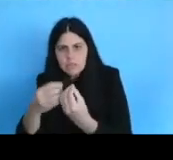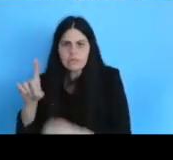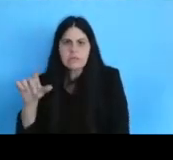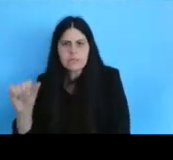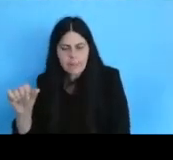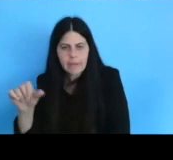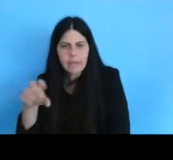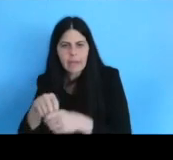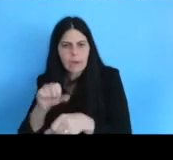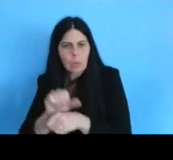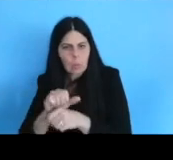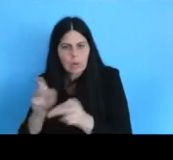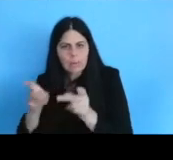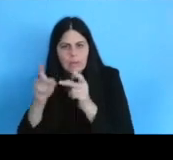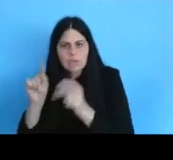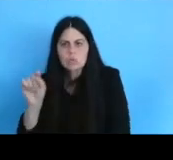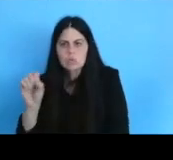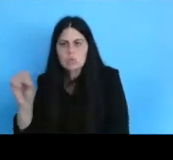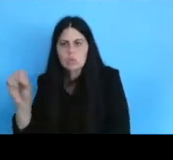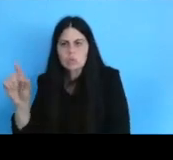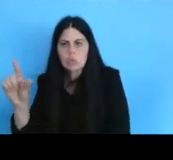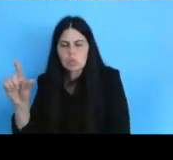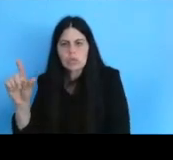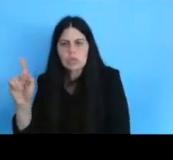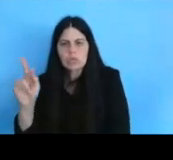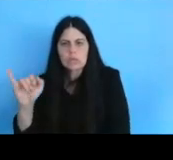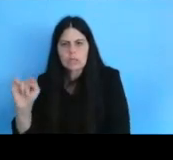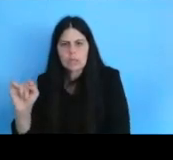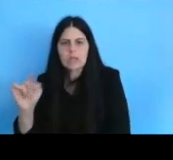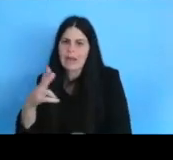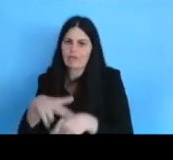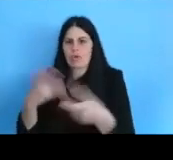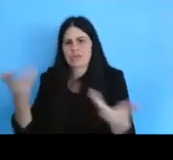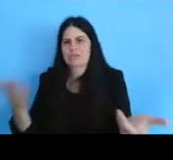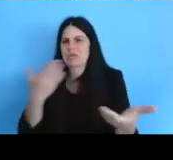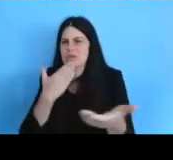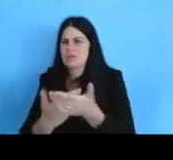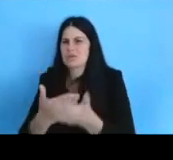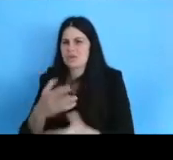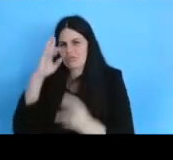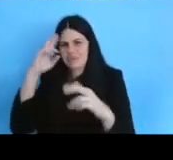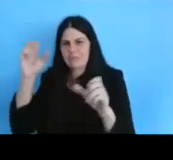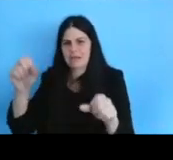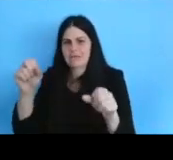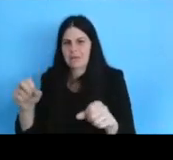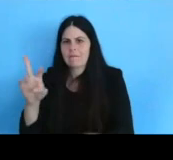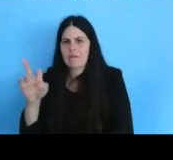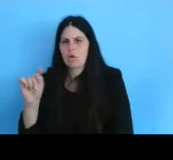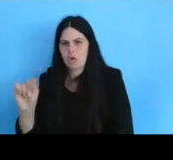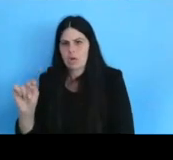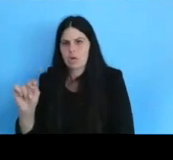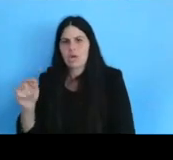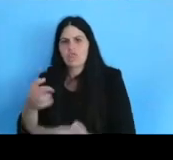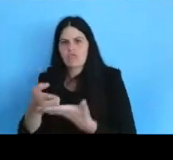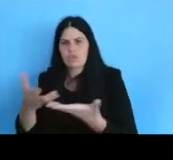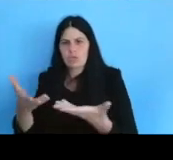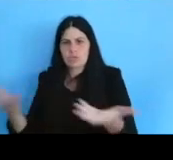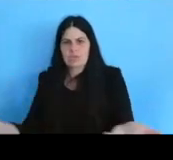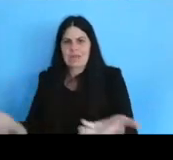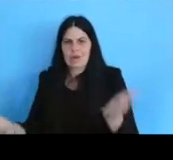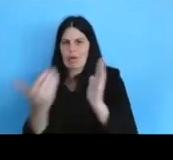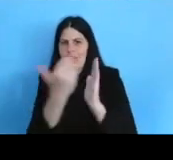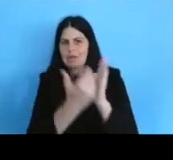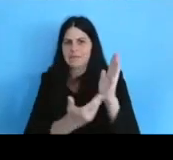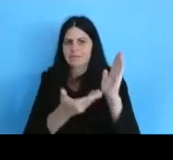the Workplace Toolkit, and of course, good old RespectAbility and the veteran resources that are listed here. With